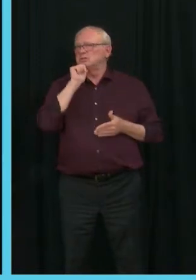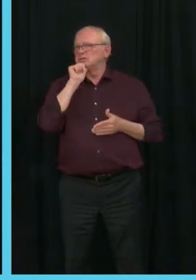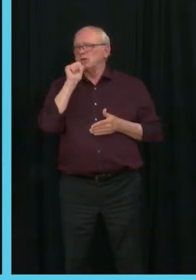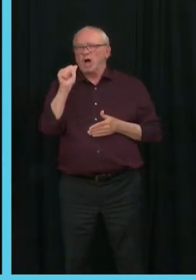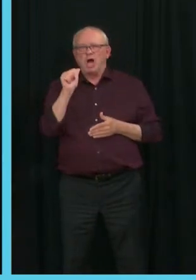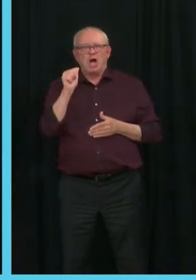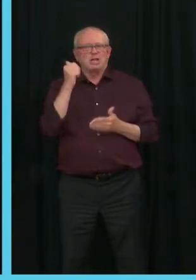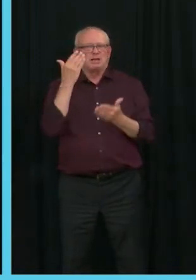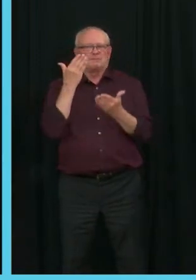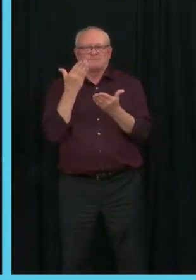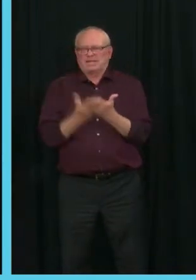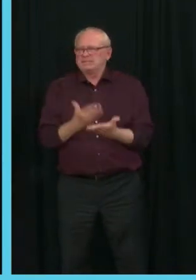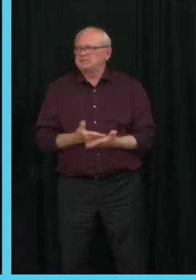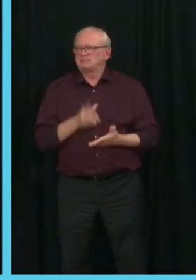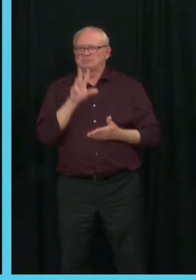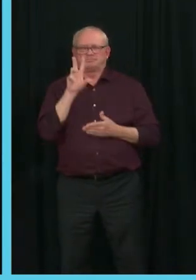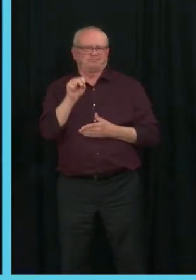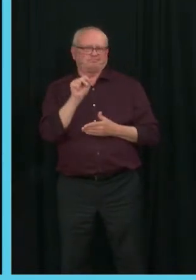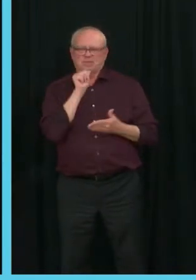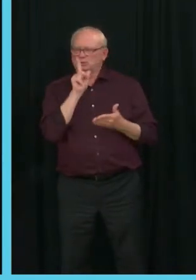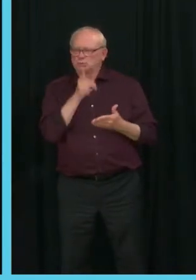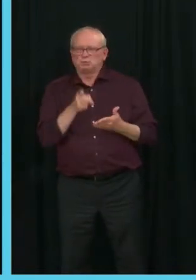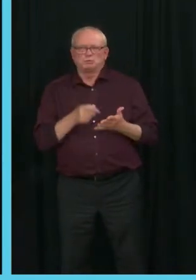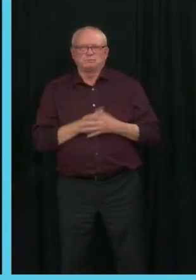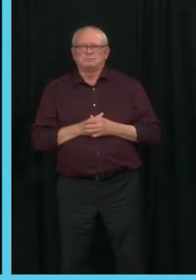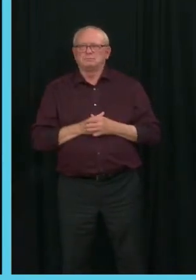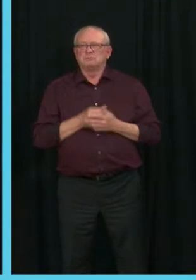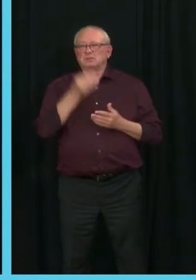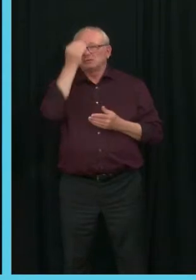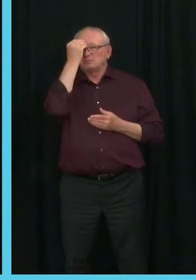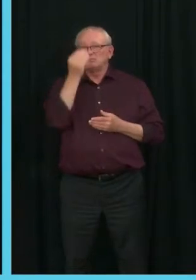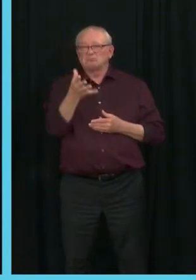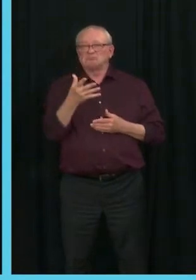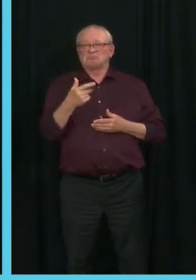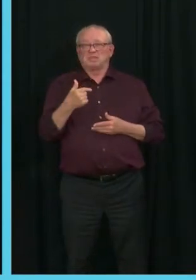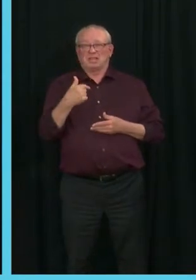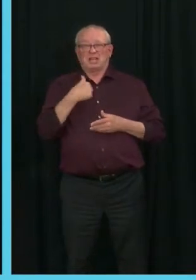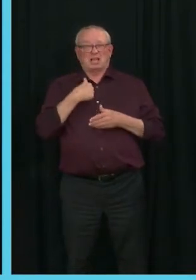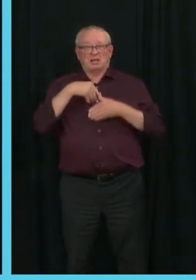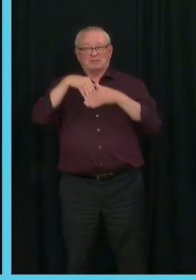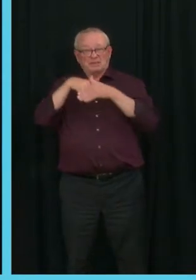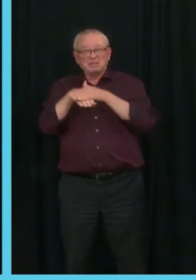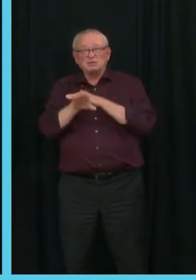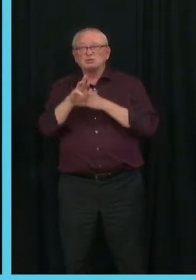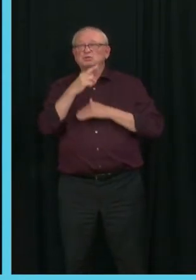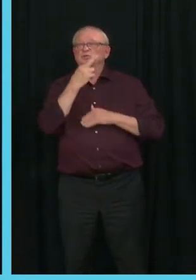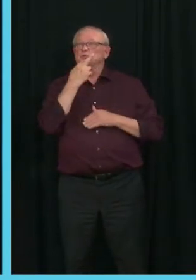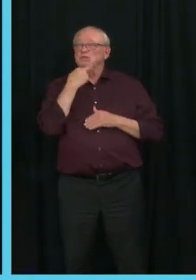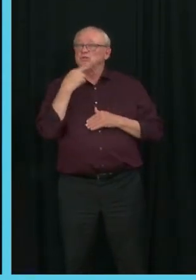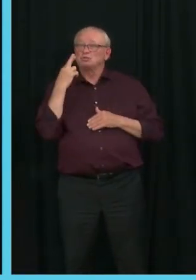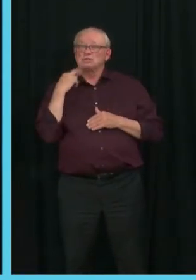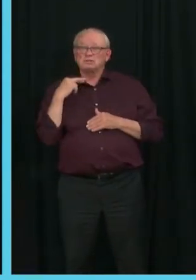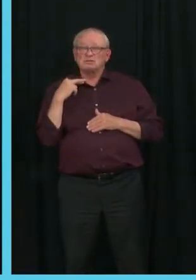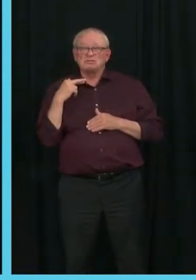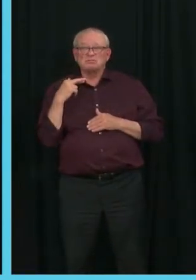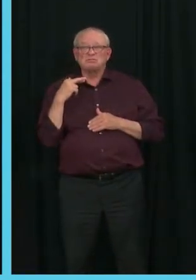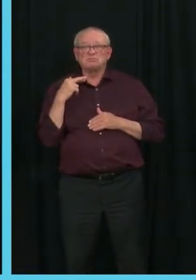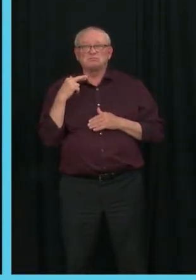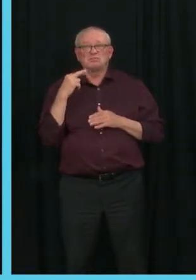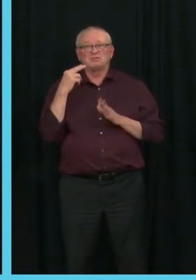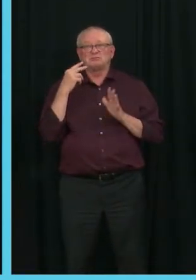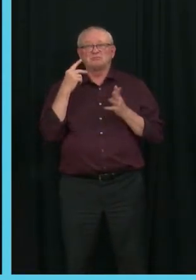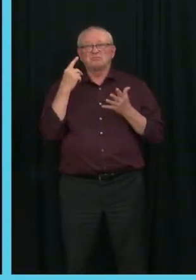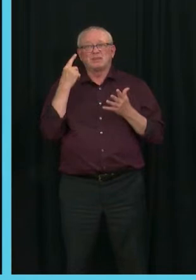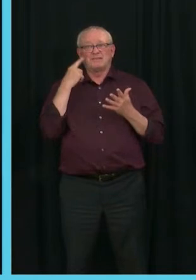So I can tell you that I've never visited a restaurant that was not supposed to be operating, and when I have gone to